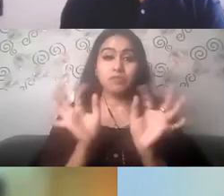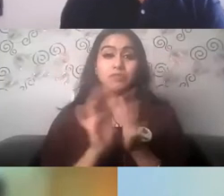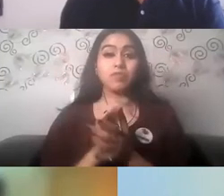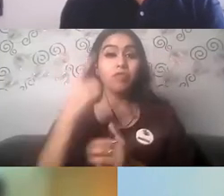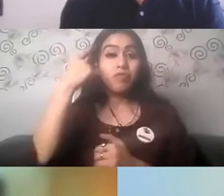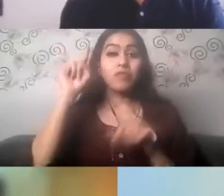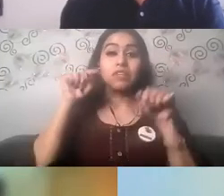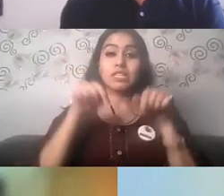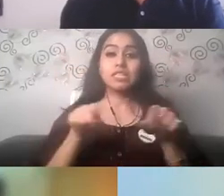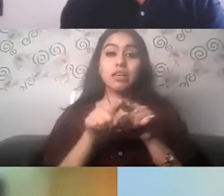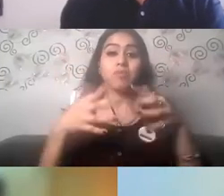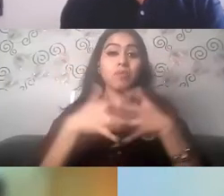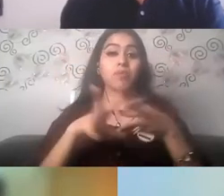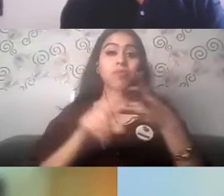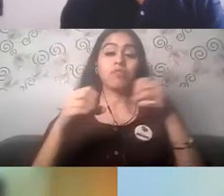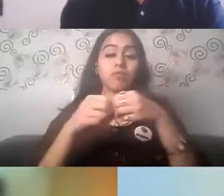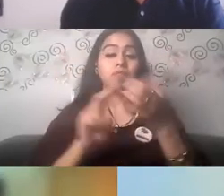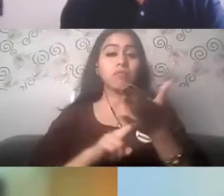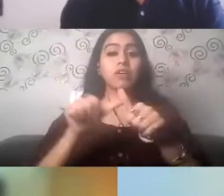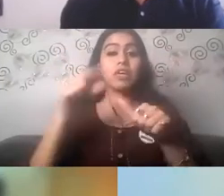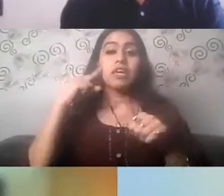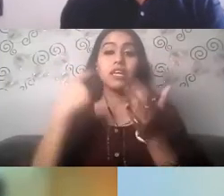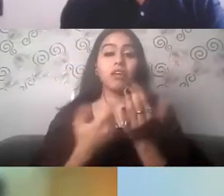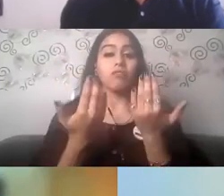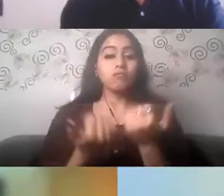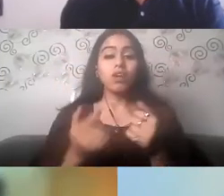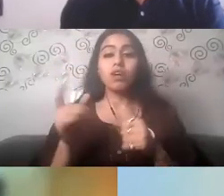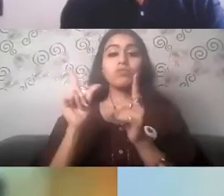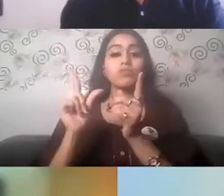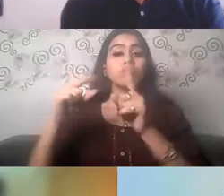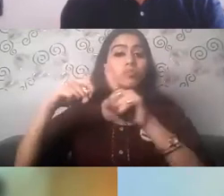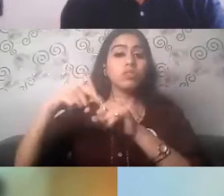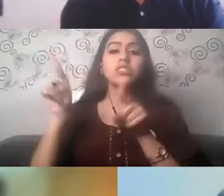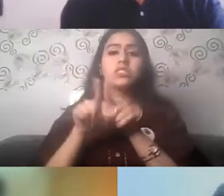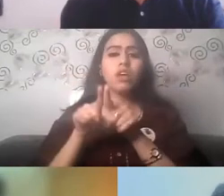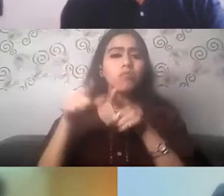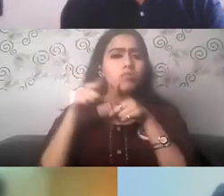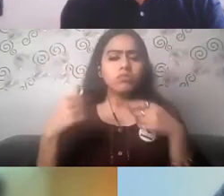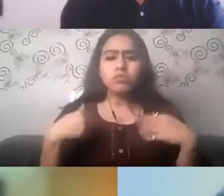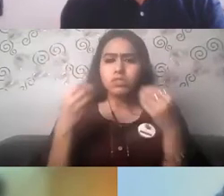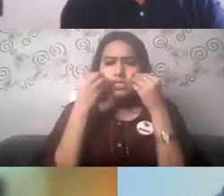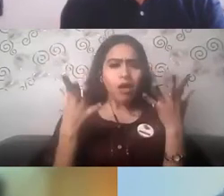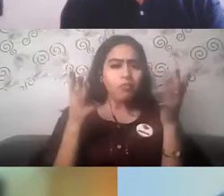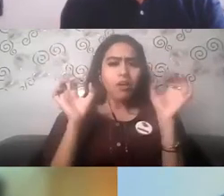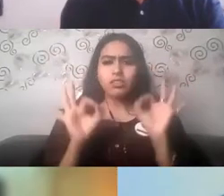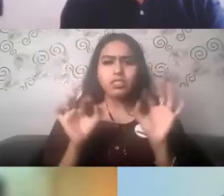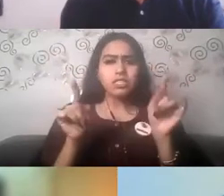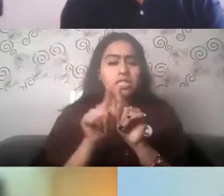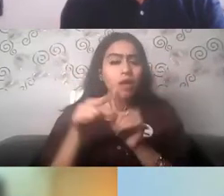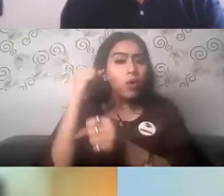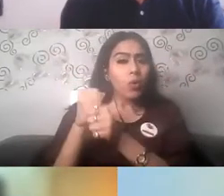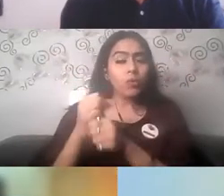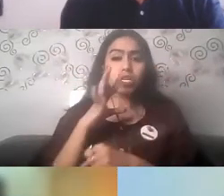webinar, I looked at what the UK does, and I was surprised and rather impressed by how the government is